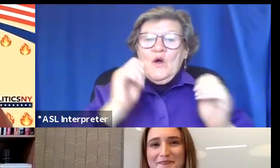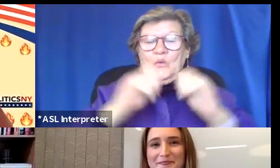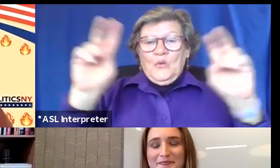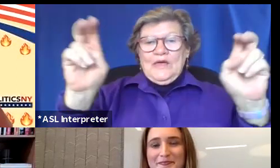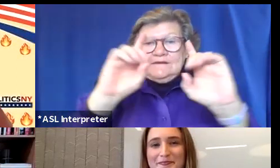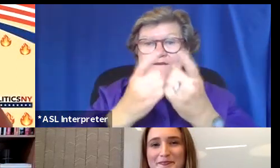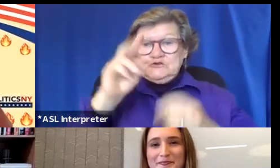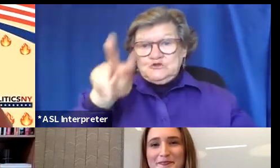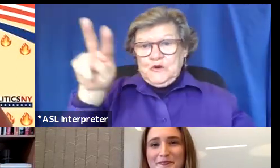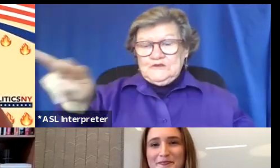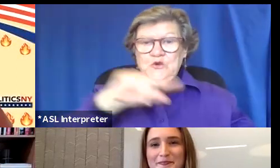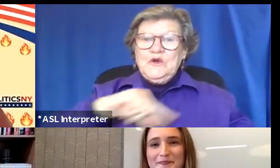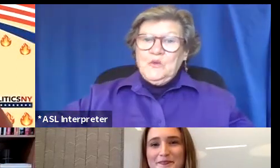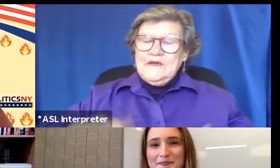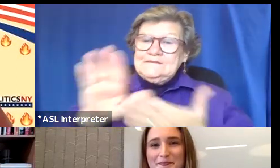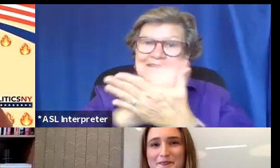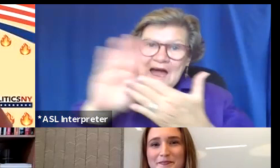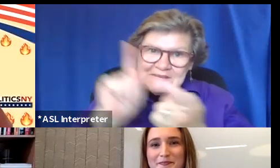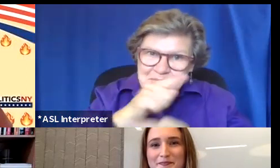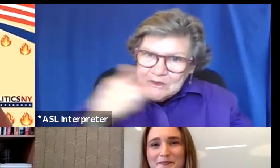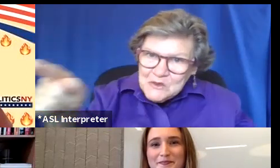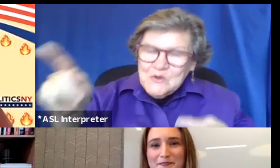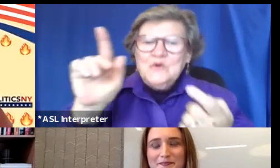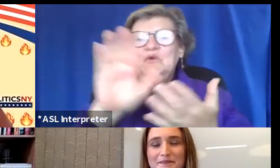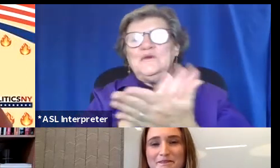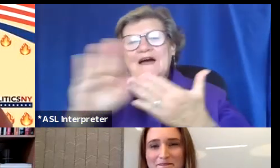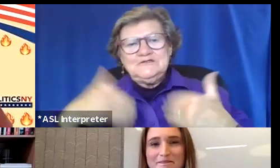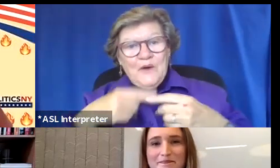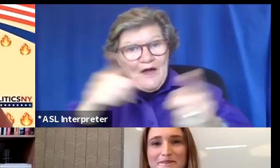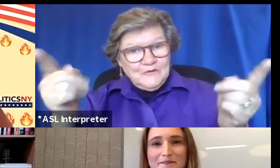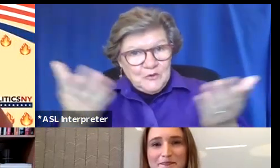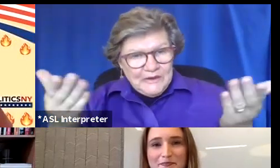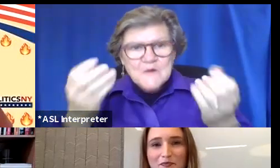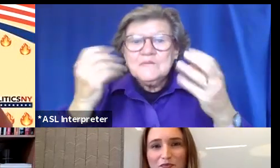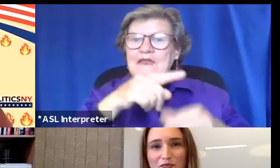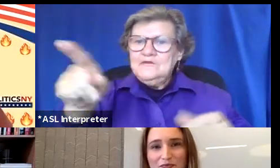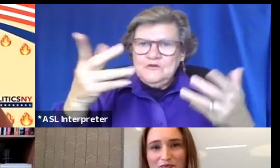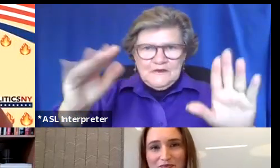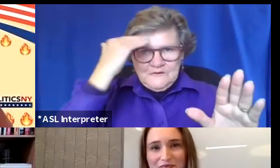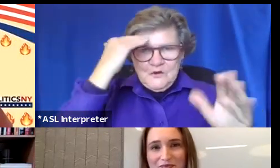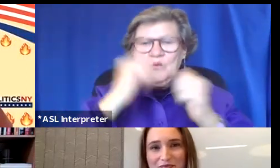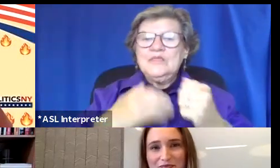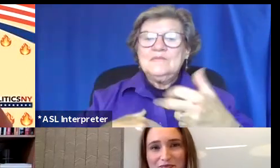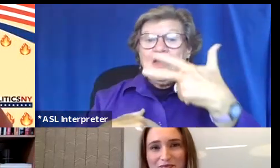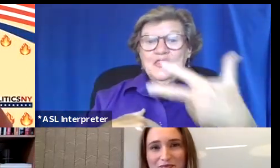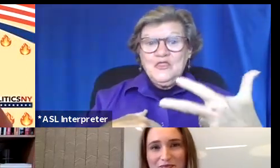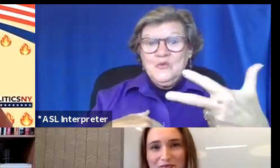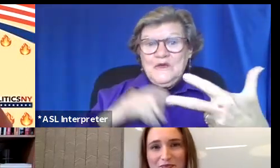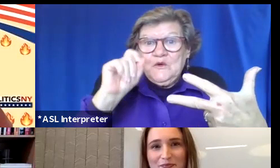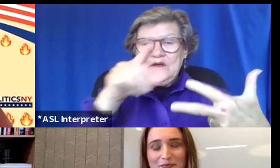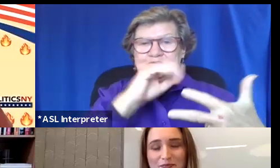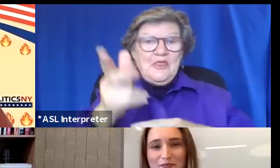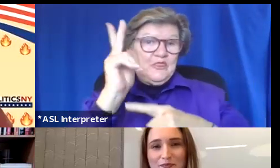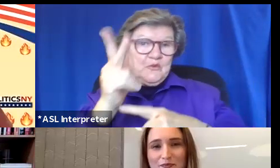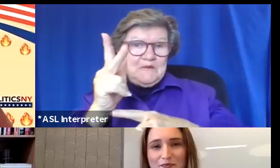in Queens. It's nice to meet you. It's nice to have you here. Many of you are familiar with my three questions in 3 minutes series where I've